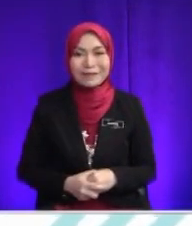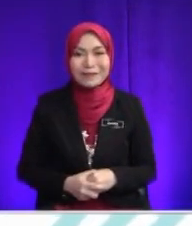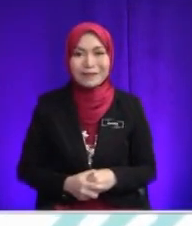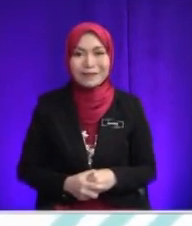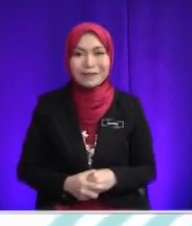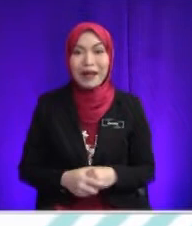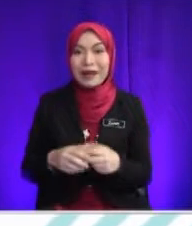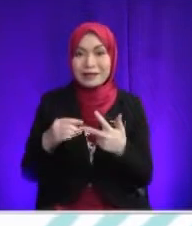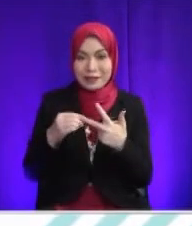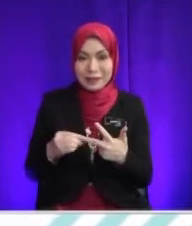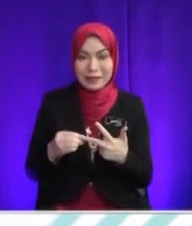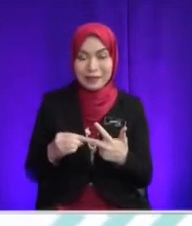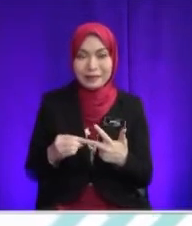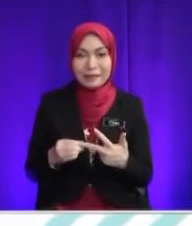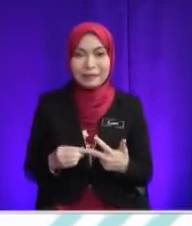3.